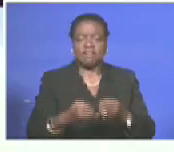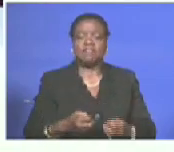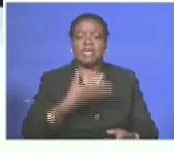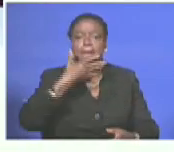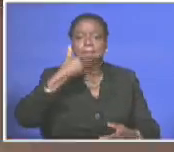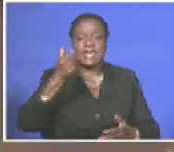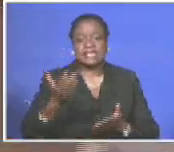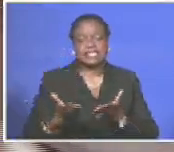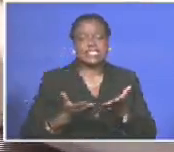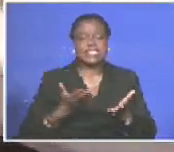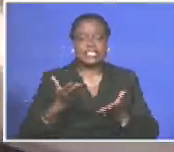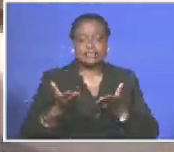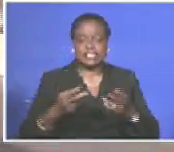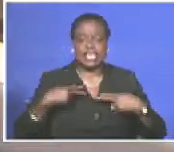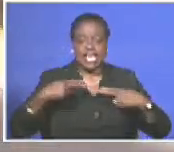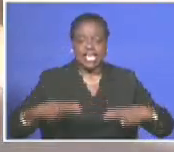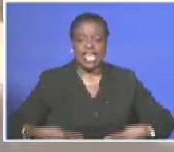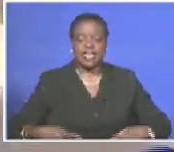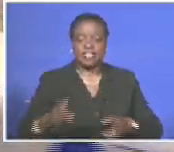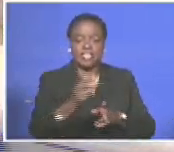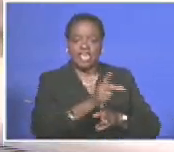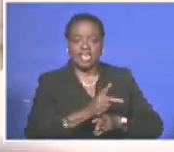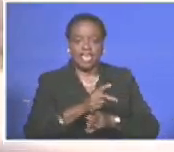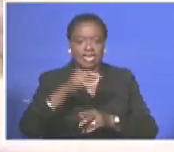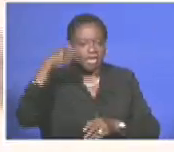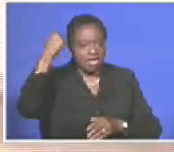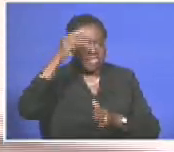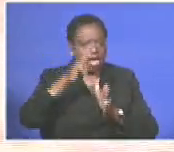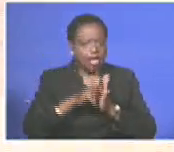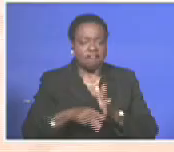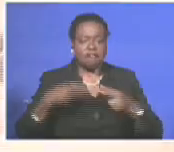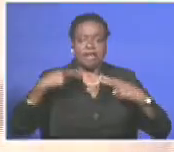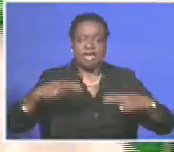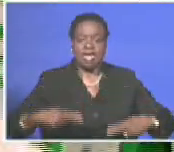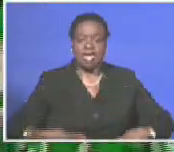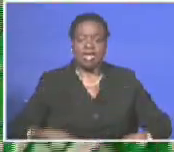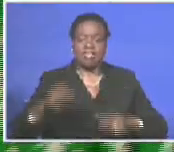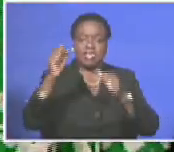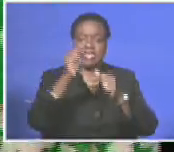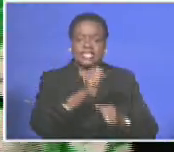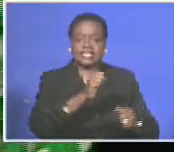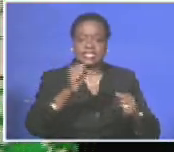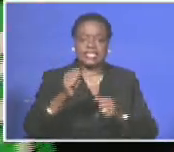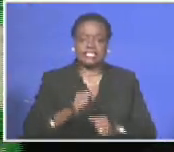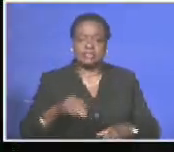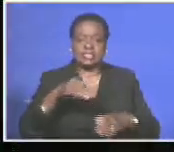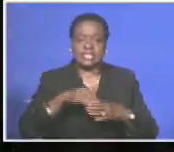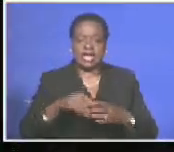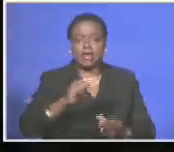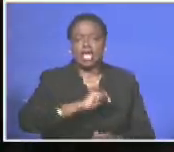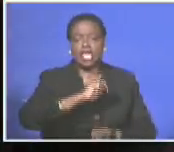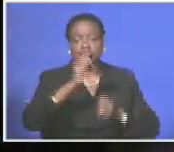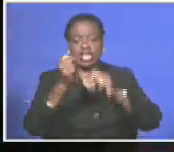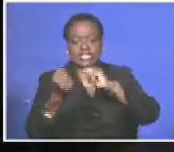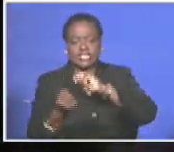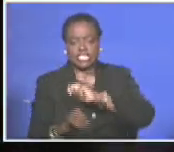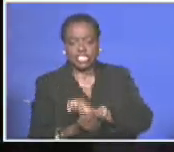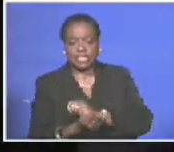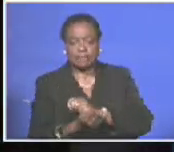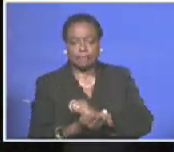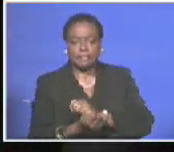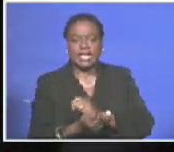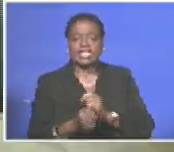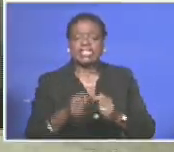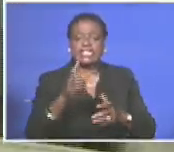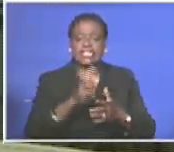quality healthcare. The public health system is in the midst of transition with infrastructural improvements, the decentralization of services,